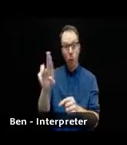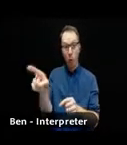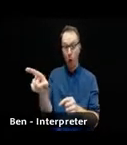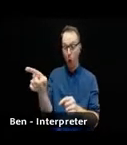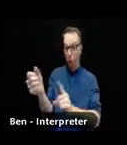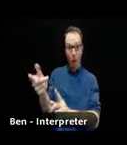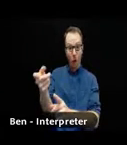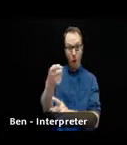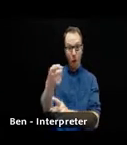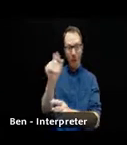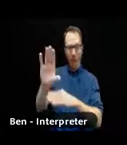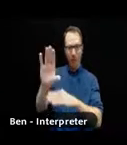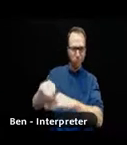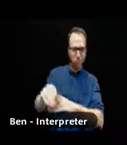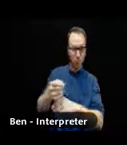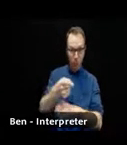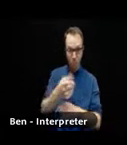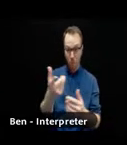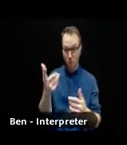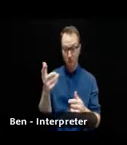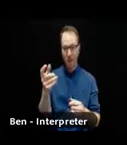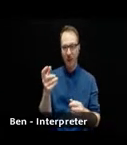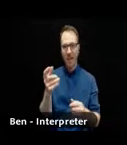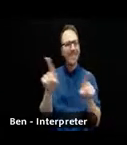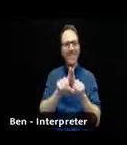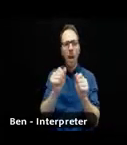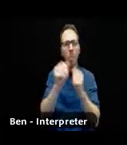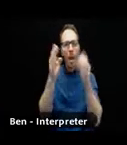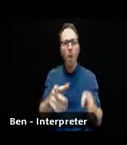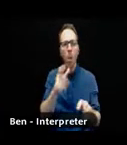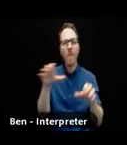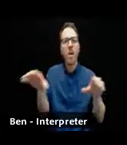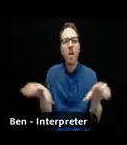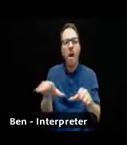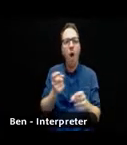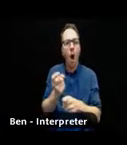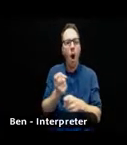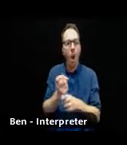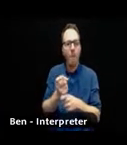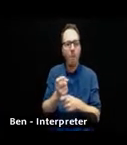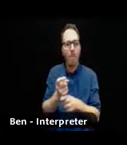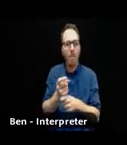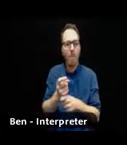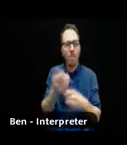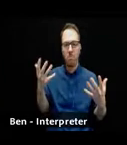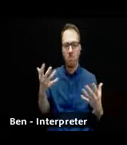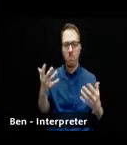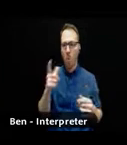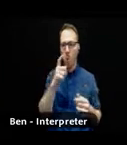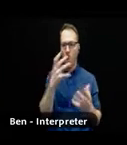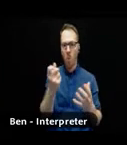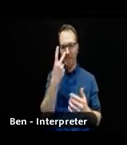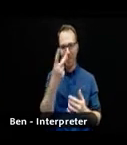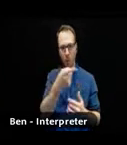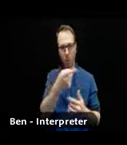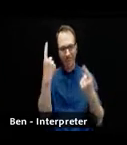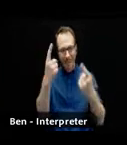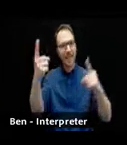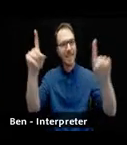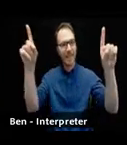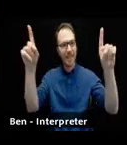Do they put you down? And the same with the person who's done harm, right? Who's that who wants to see you succeed? Is